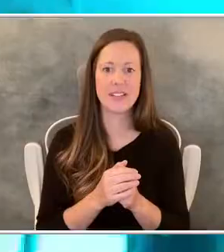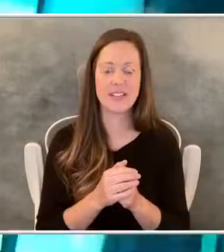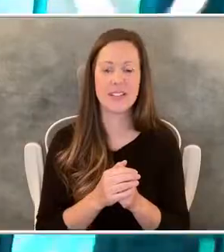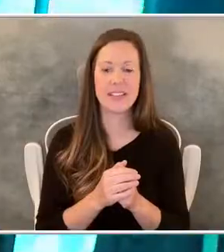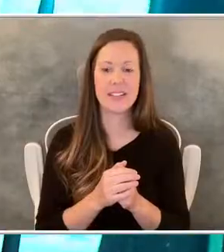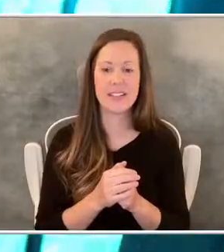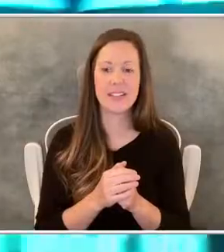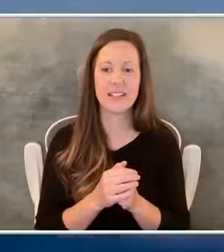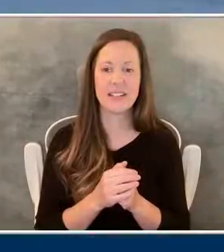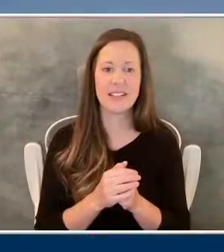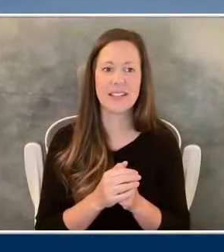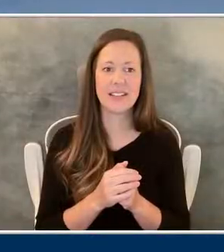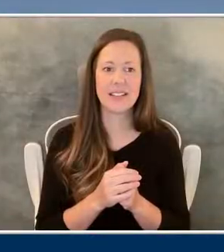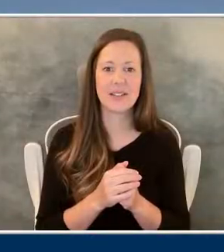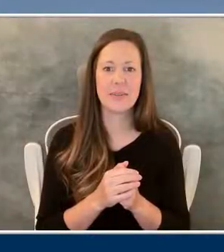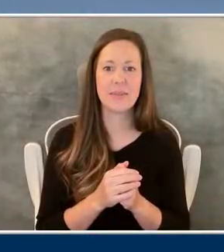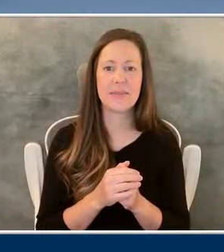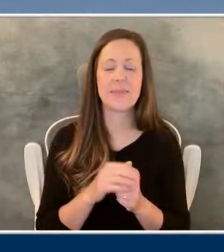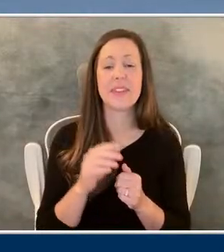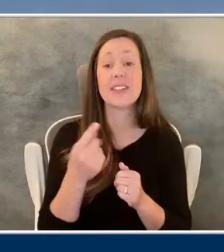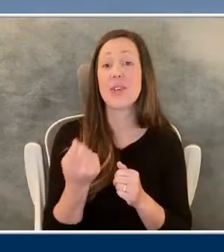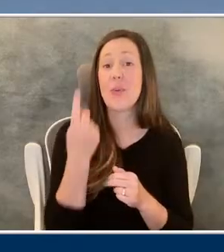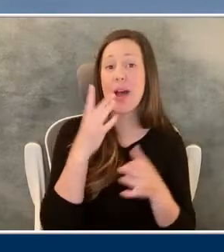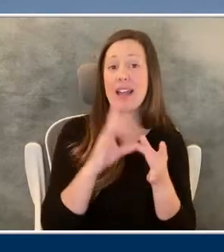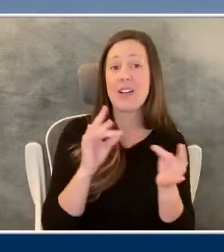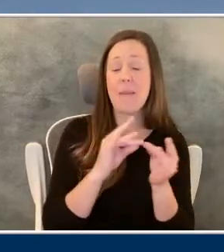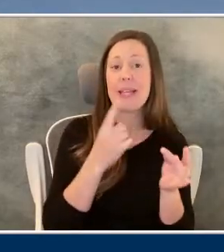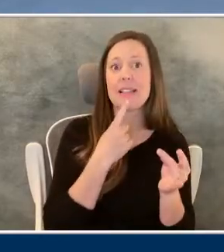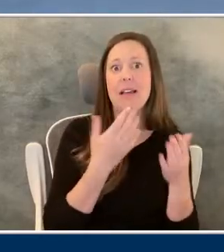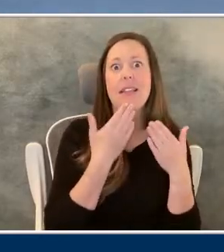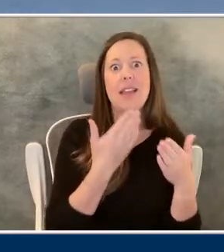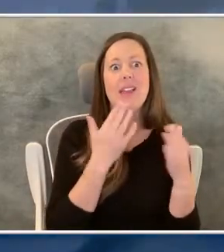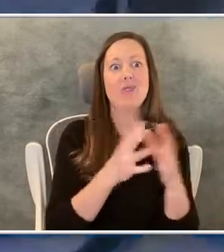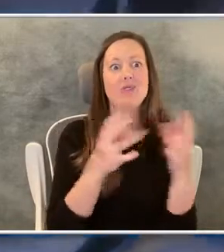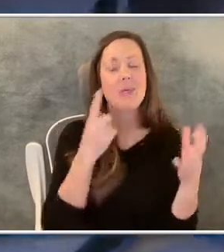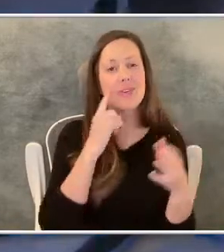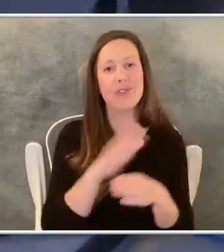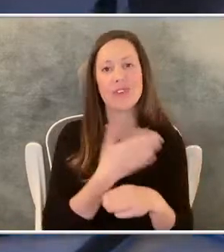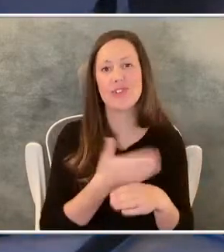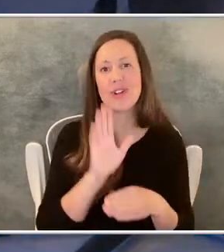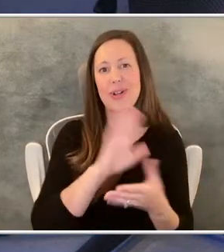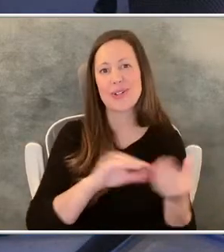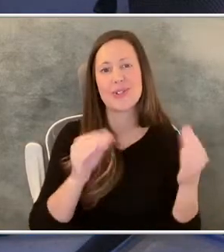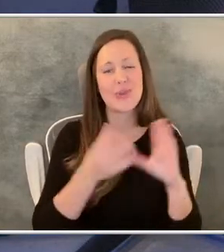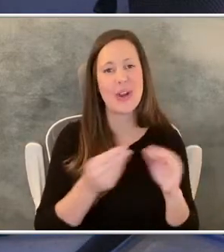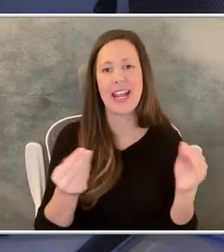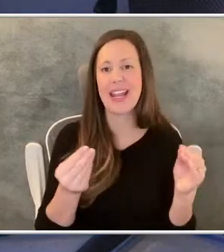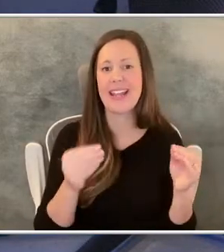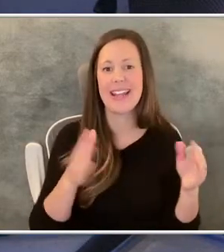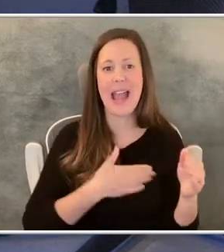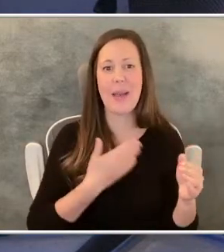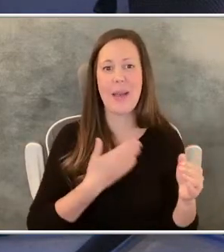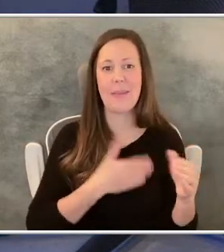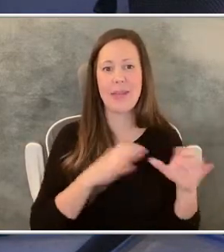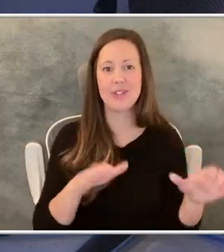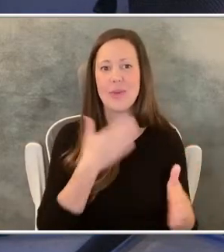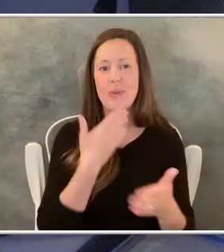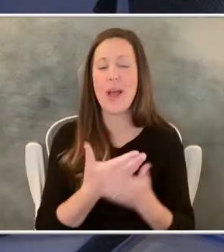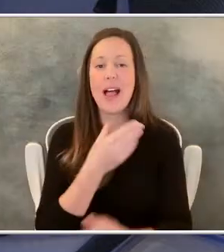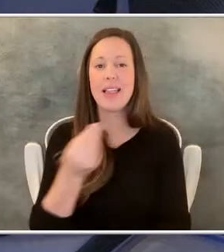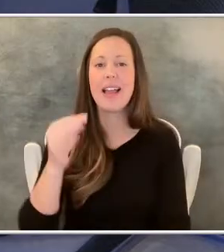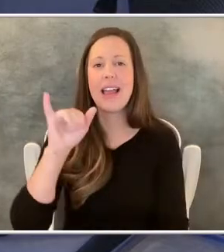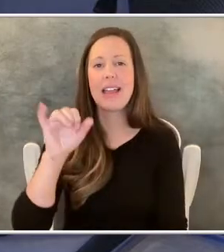comment. April says, thank you for sharing your story. So glad that you are doing well. And then Jeremy says, are cancers all roughly